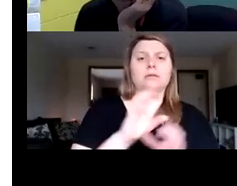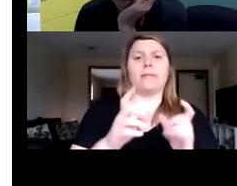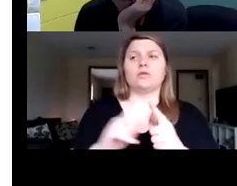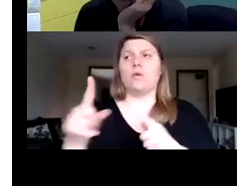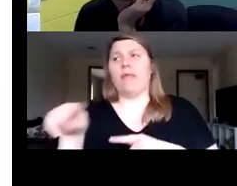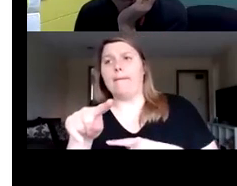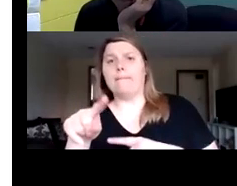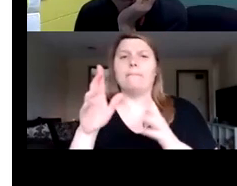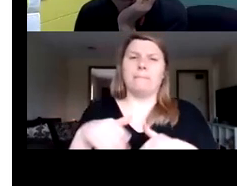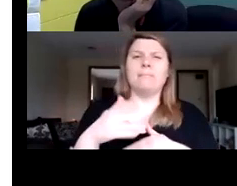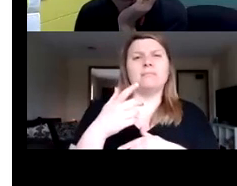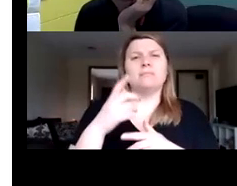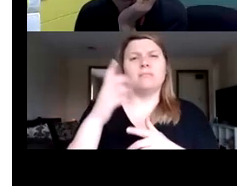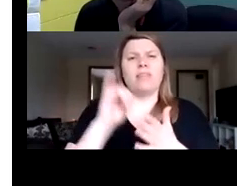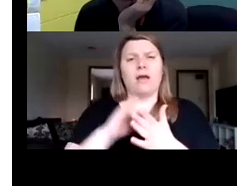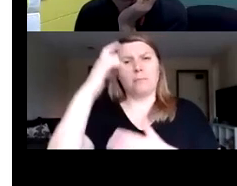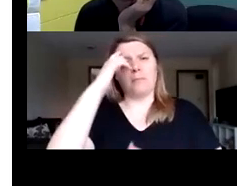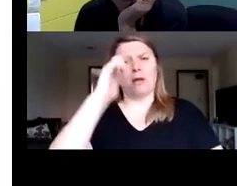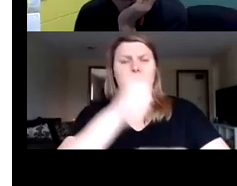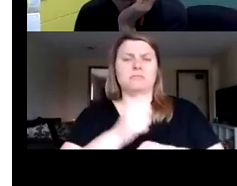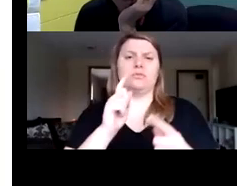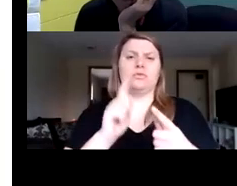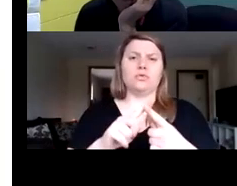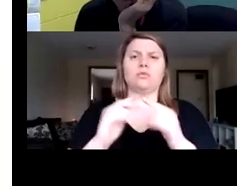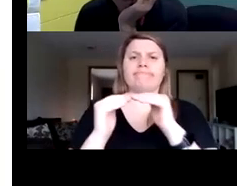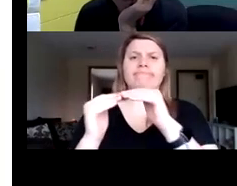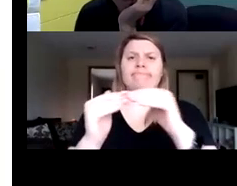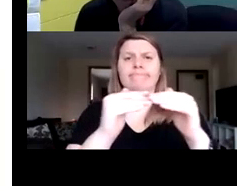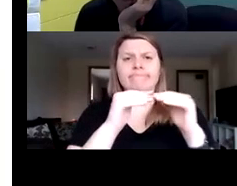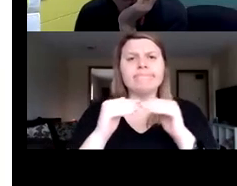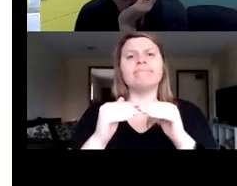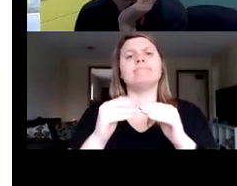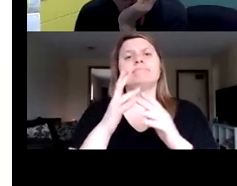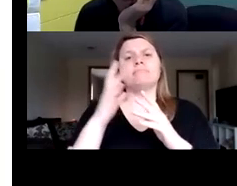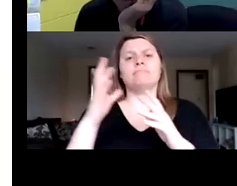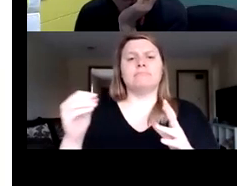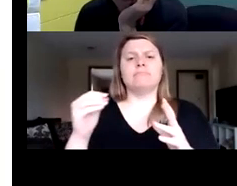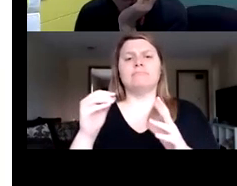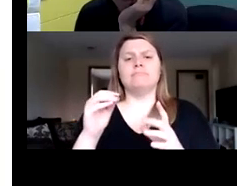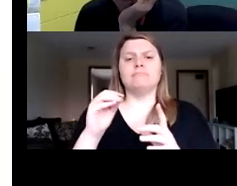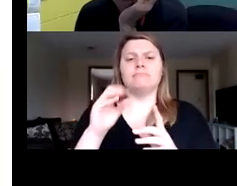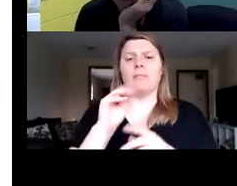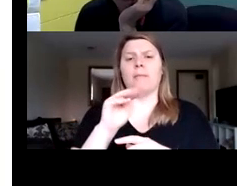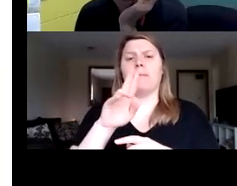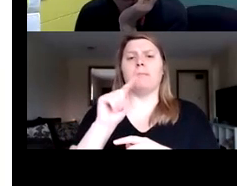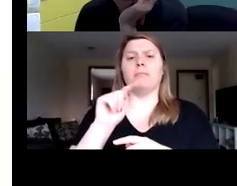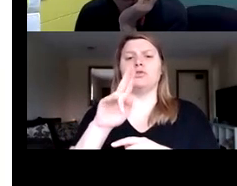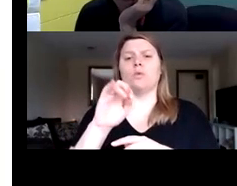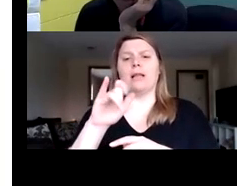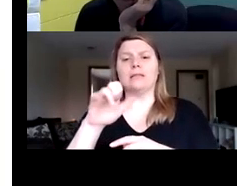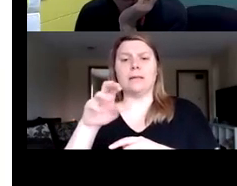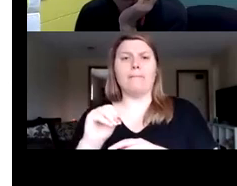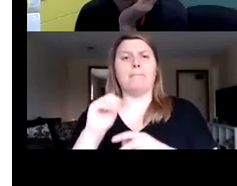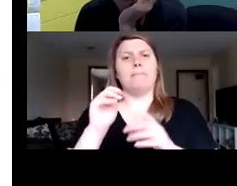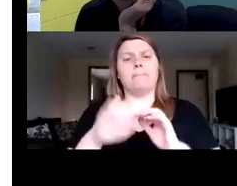have-nots mentality to a platform of equality and multirism, which garners true collaboration